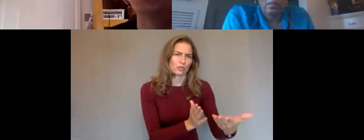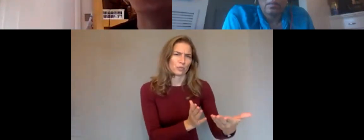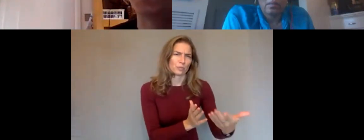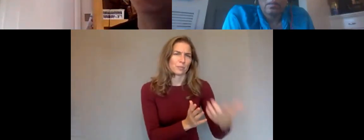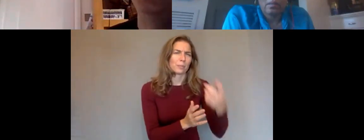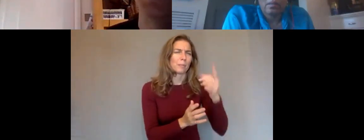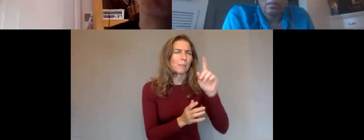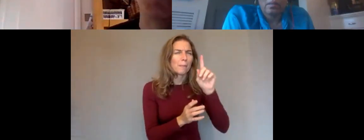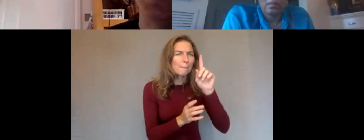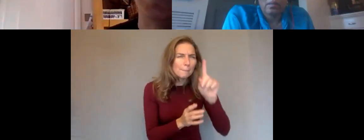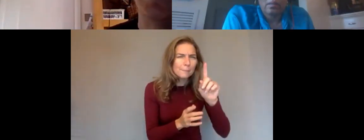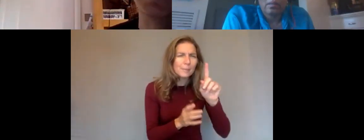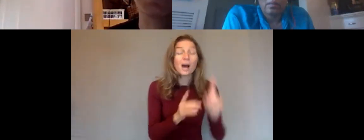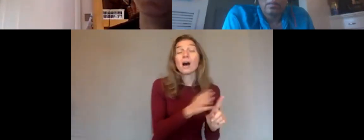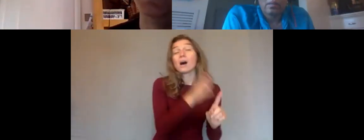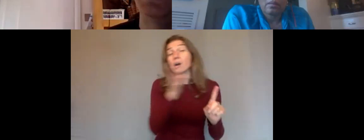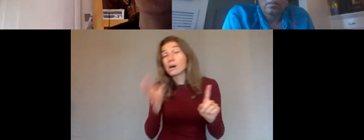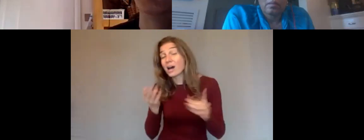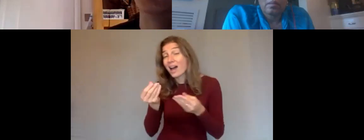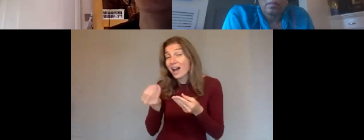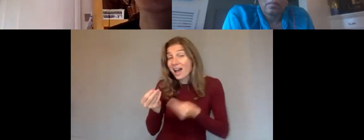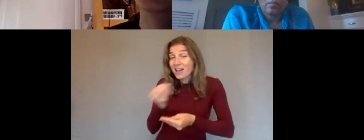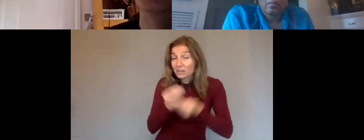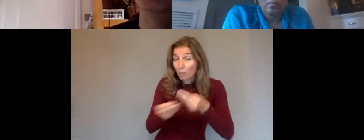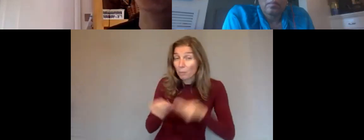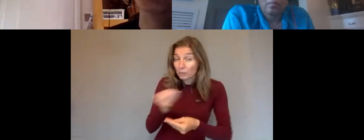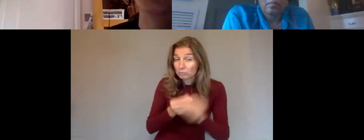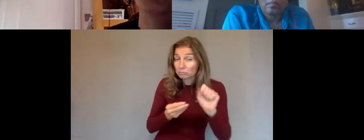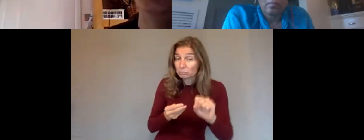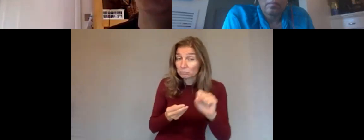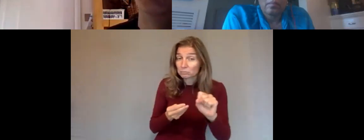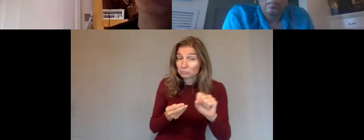elements there. There's that economic part, and